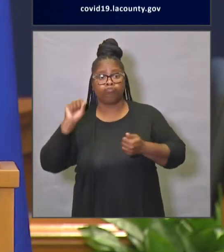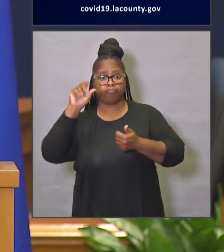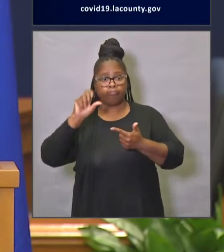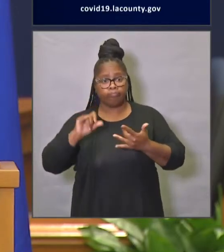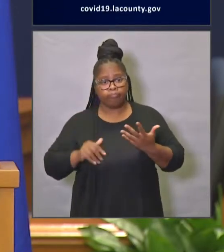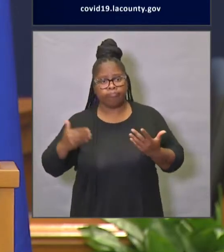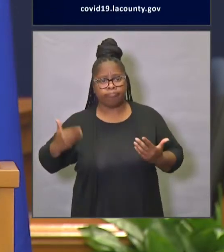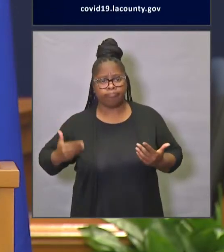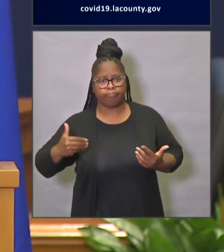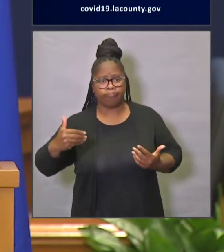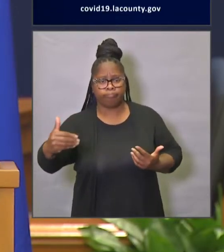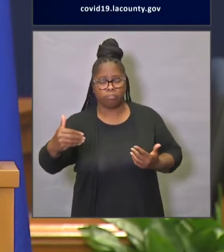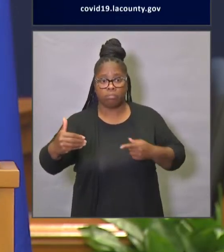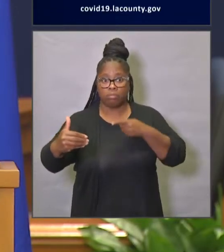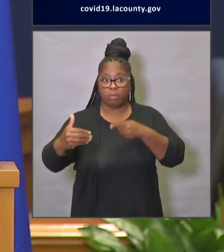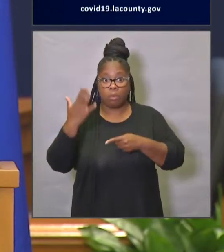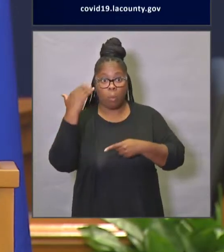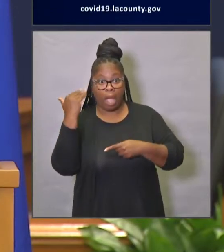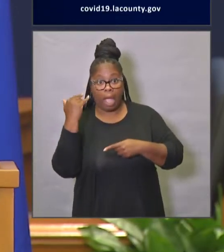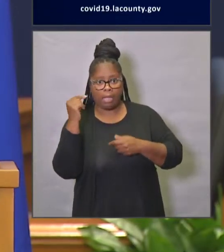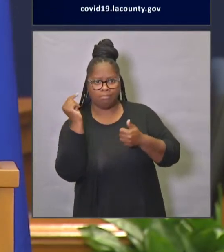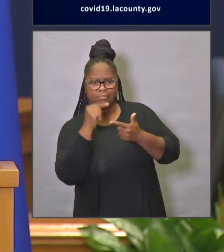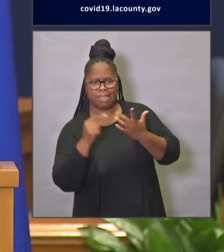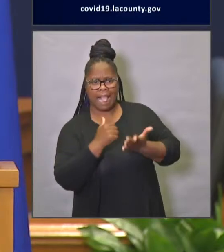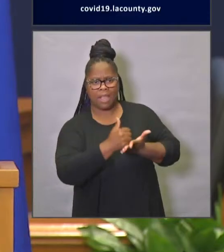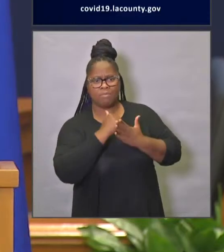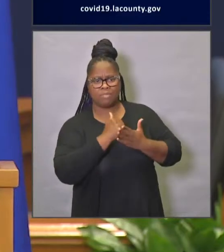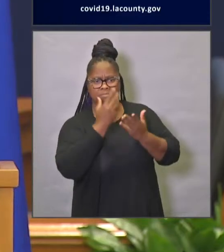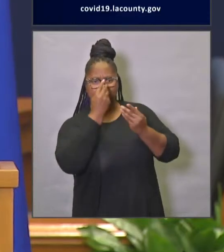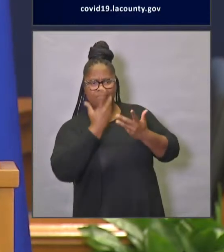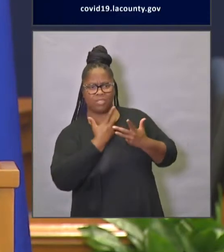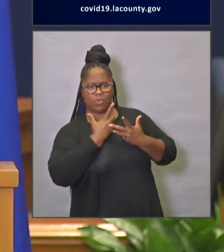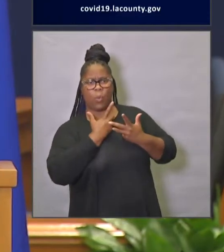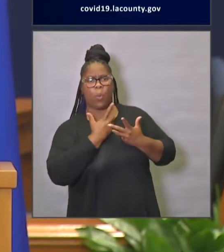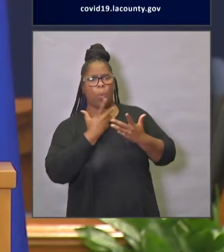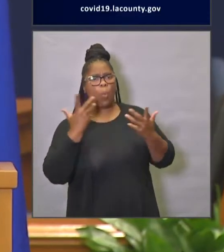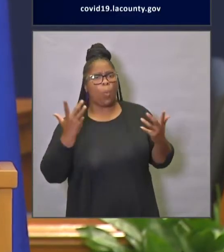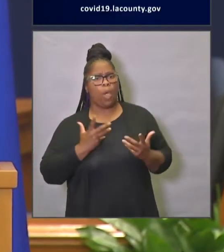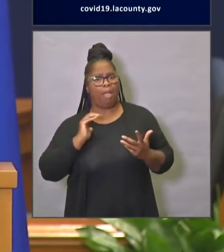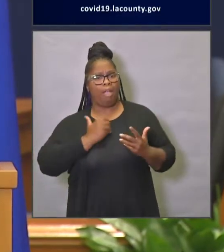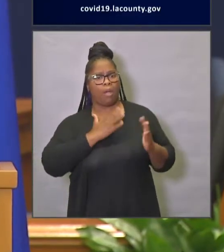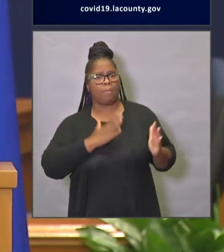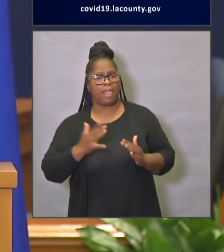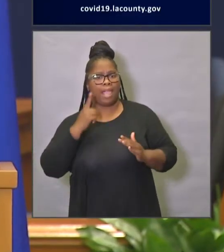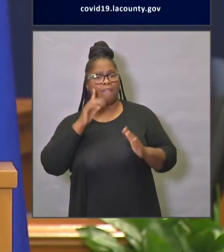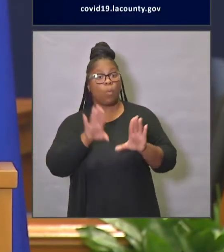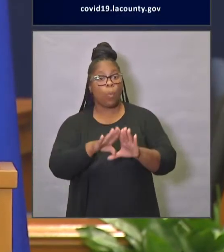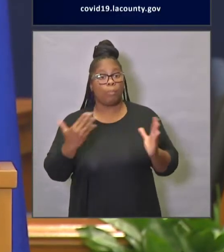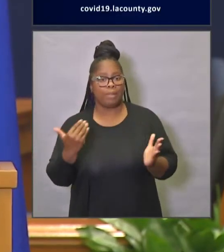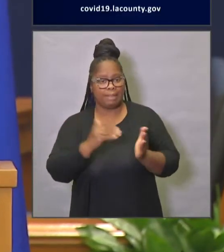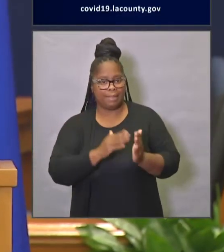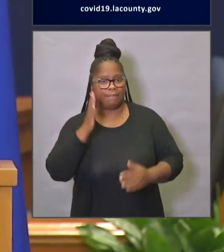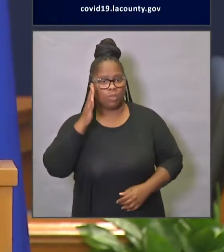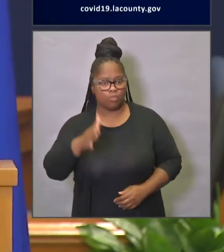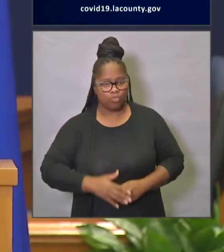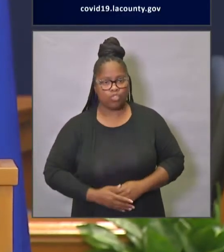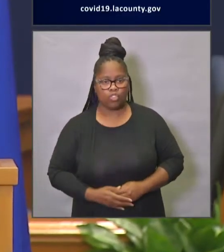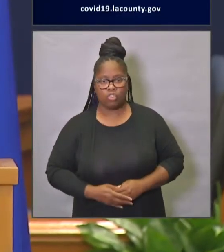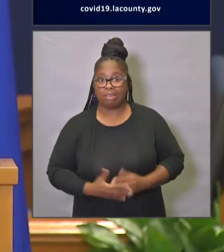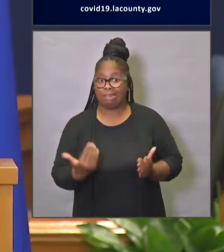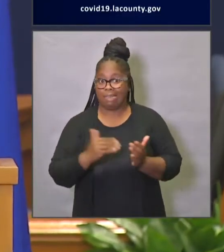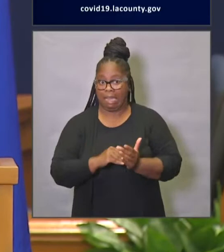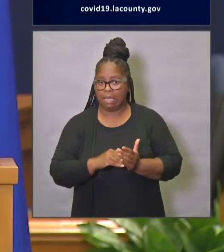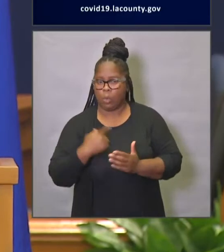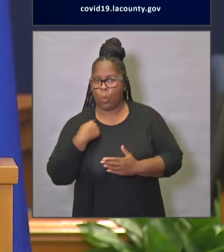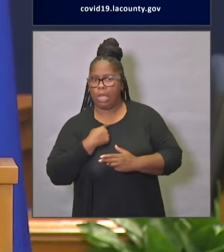guides the decisions that are being made by the state and the county around future reopenings. As we've mentioned, we're being